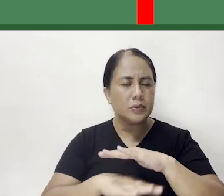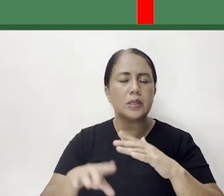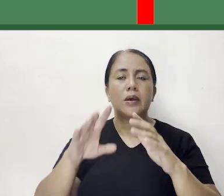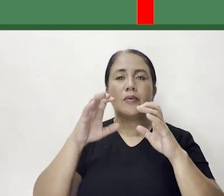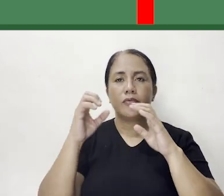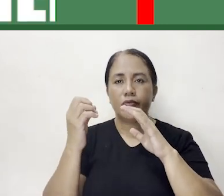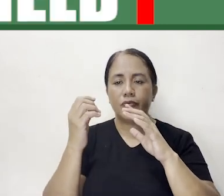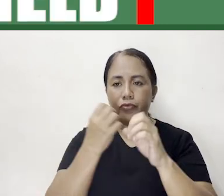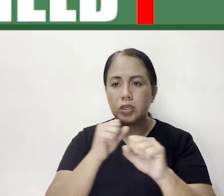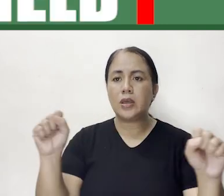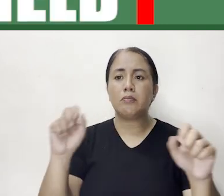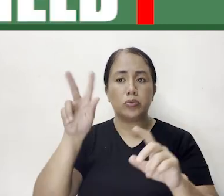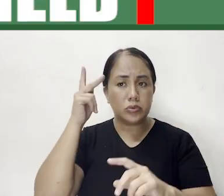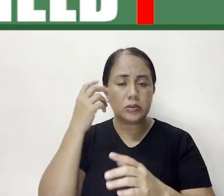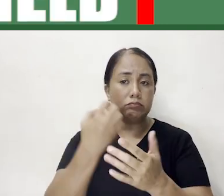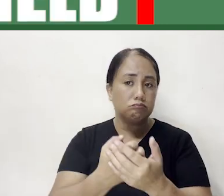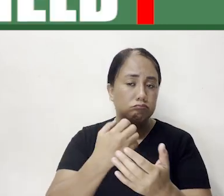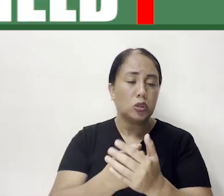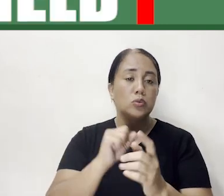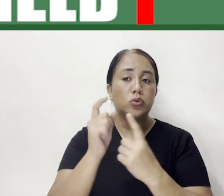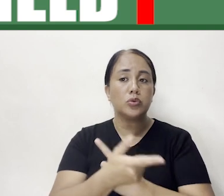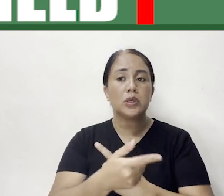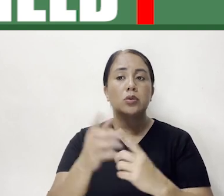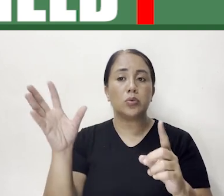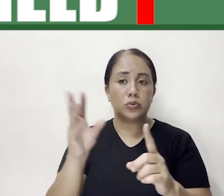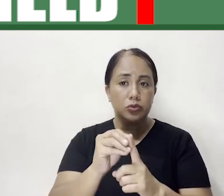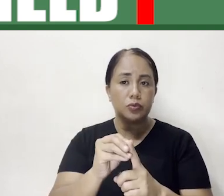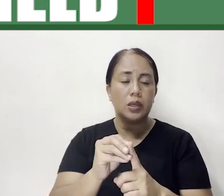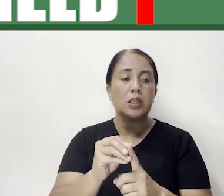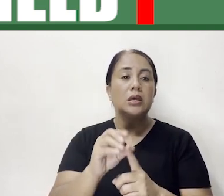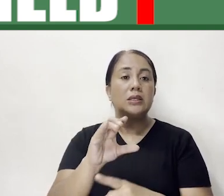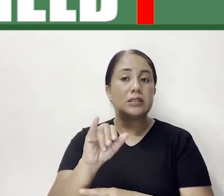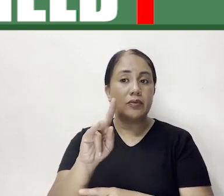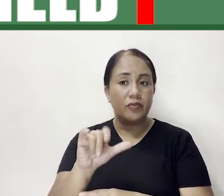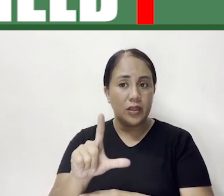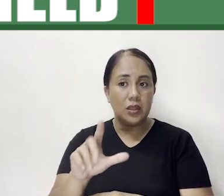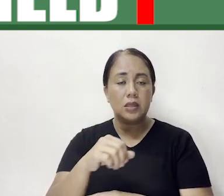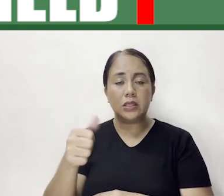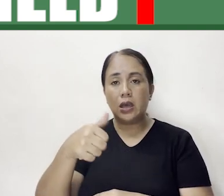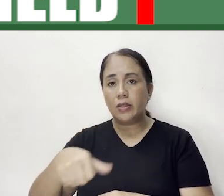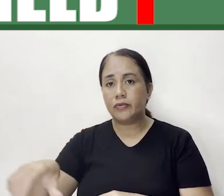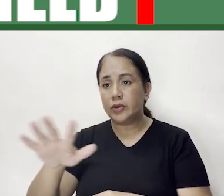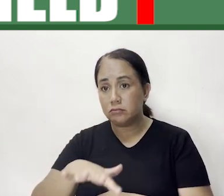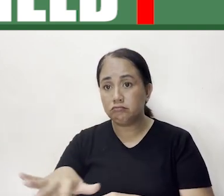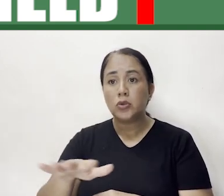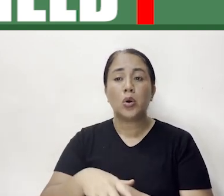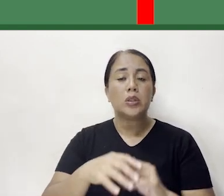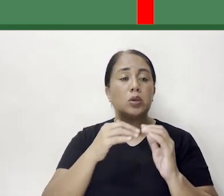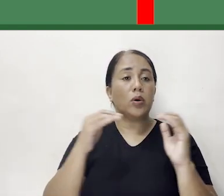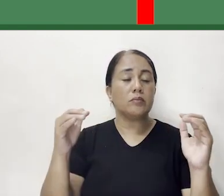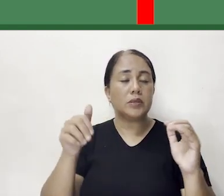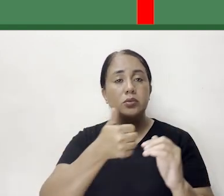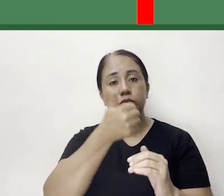and fundamental freedoms in the political, economic, social, cultural, civil, or any other